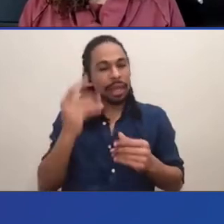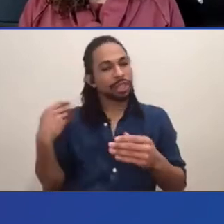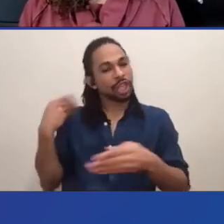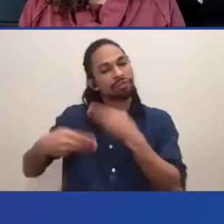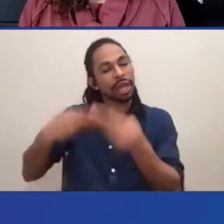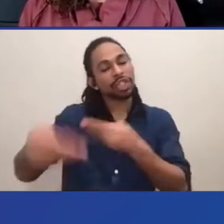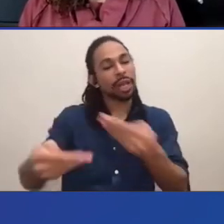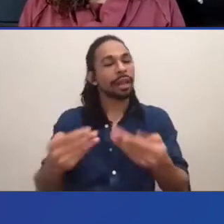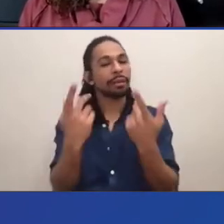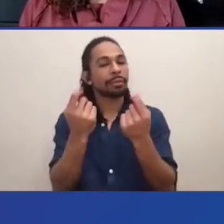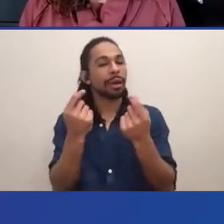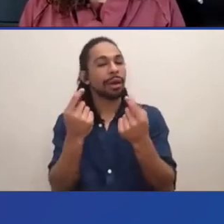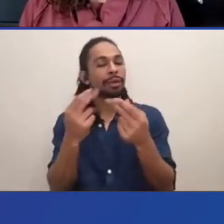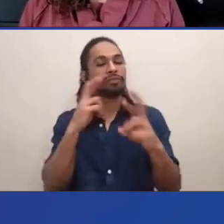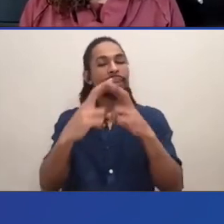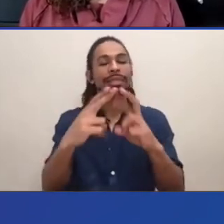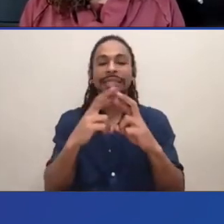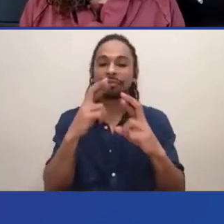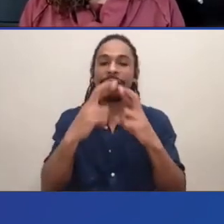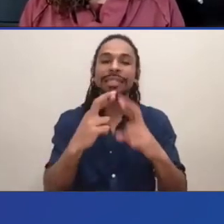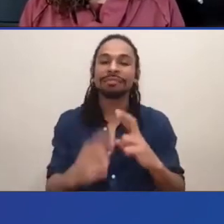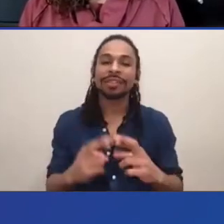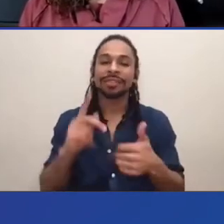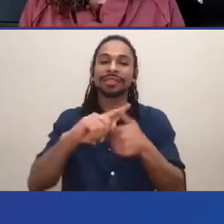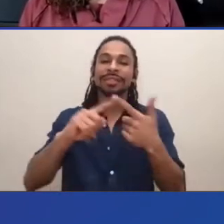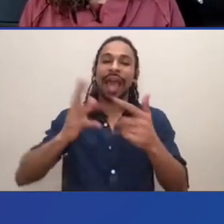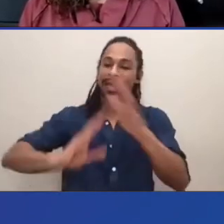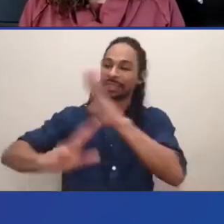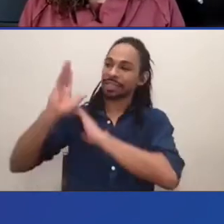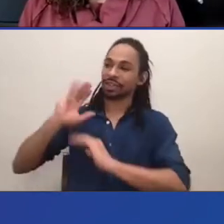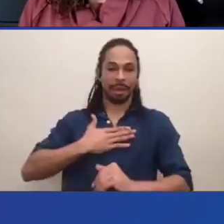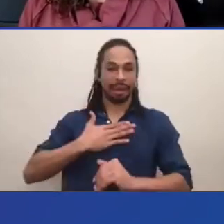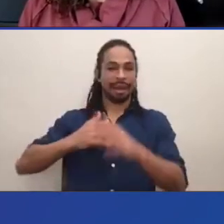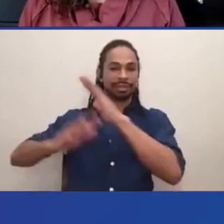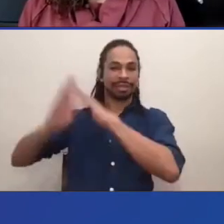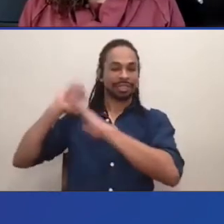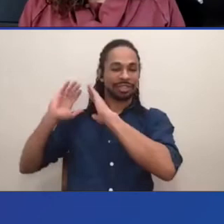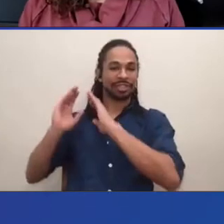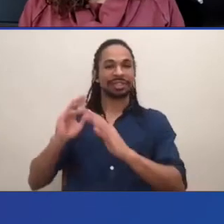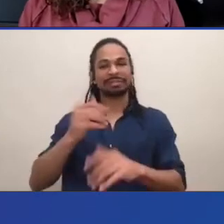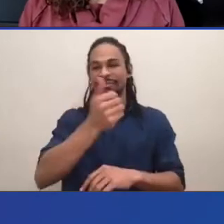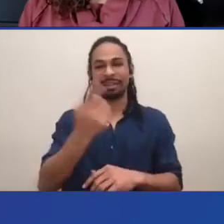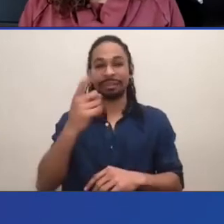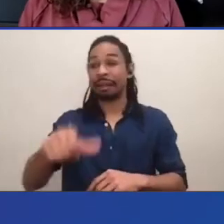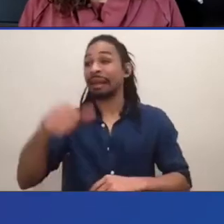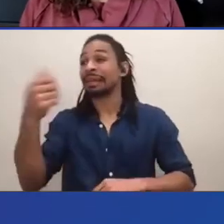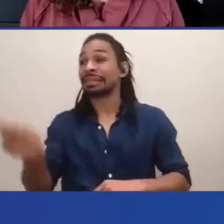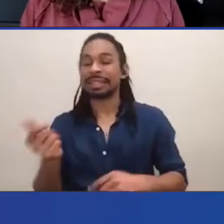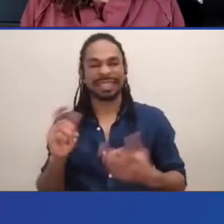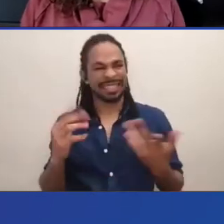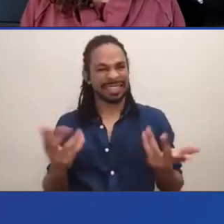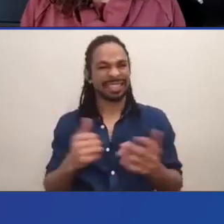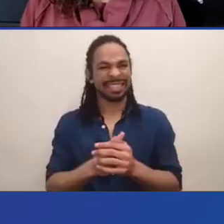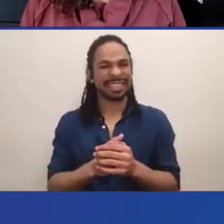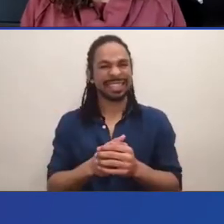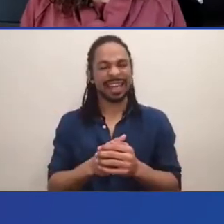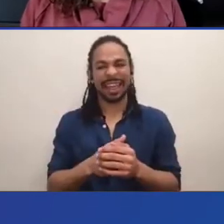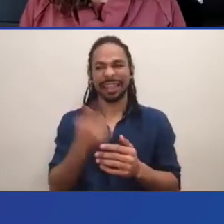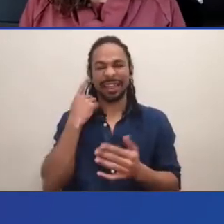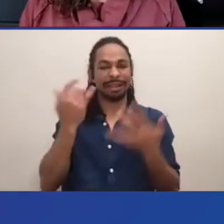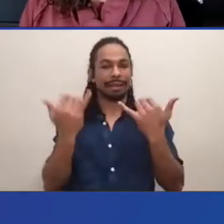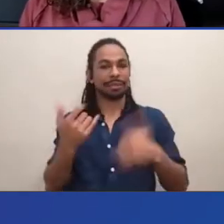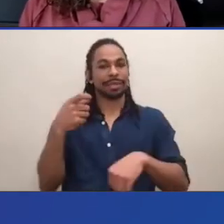know, relatives, like ancestors of mine or anyone else's has gone through. It's like, here's the time to break